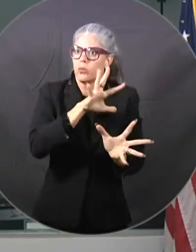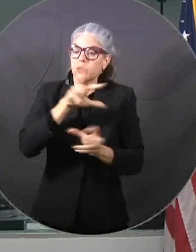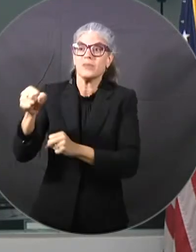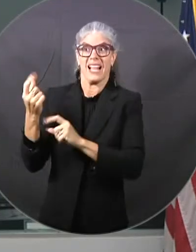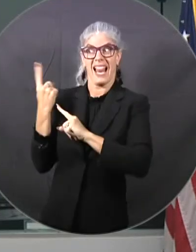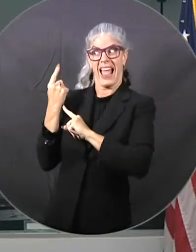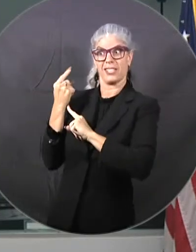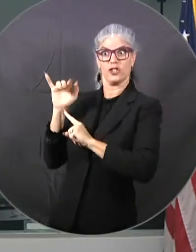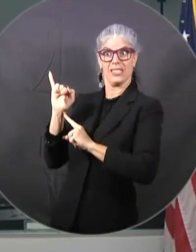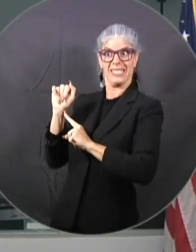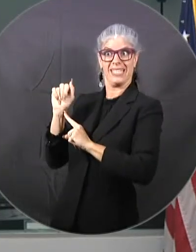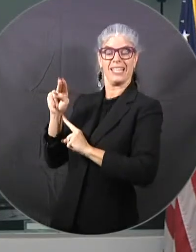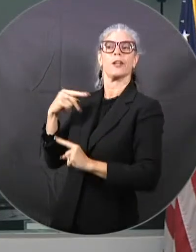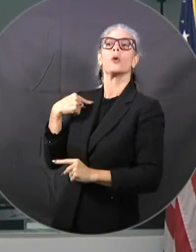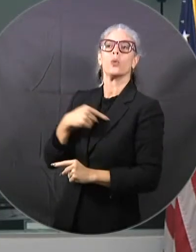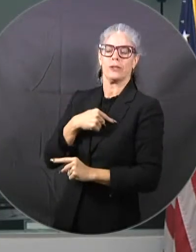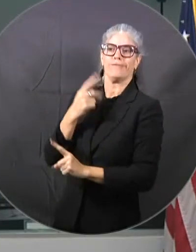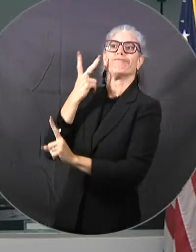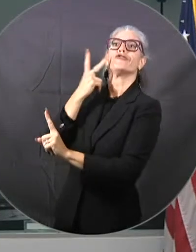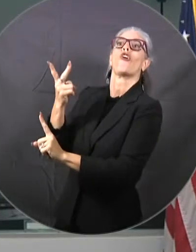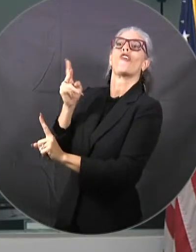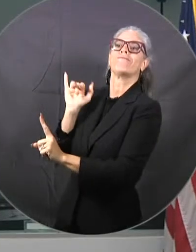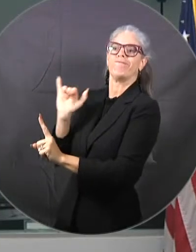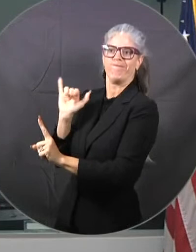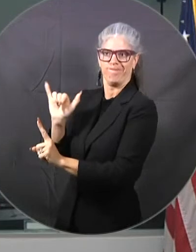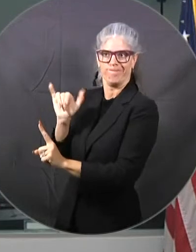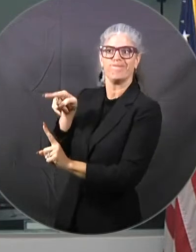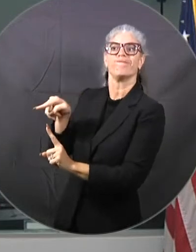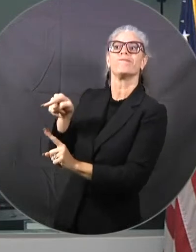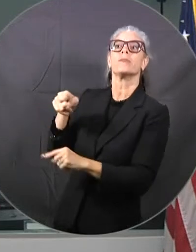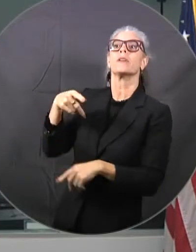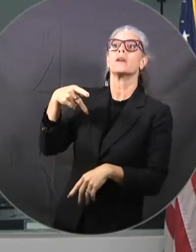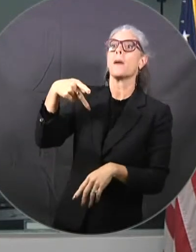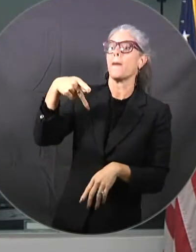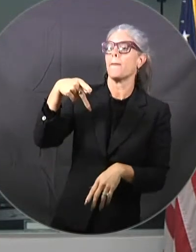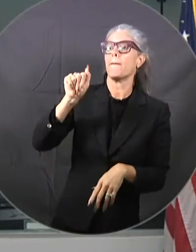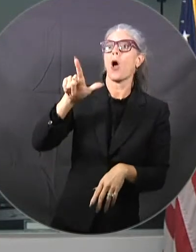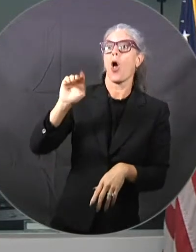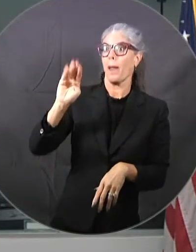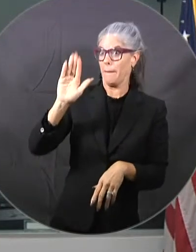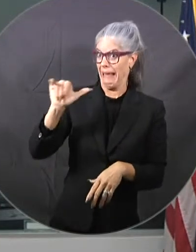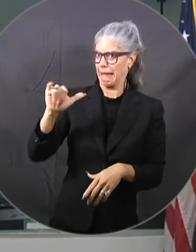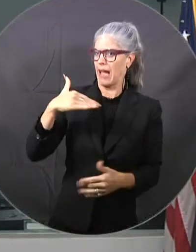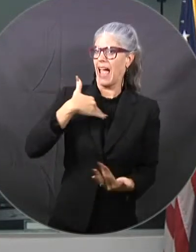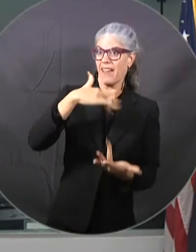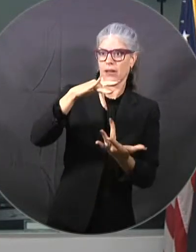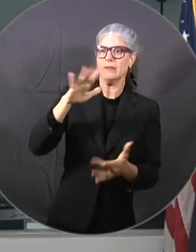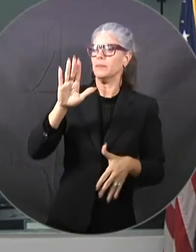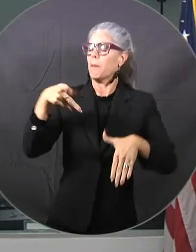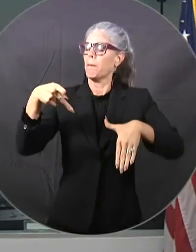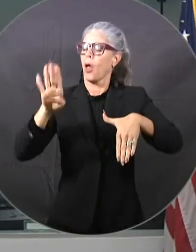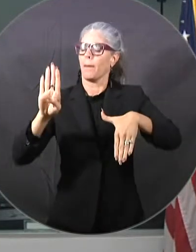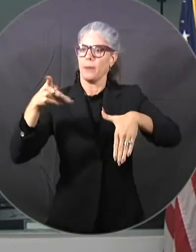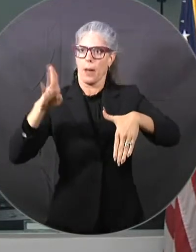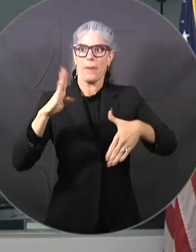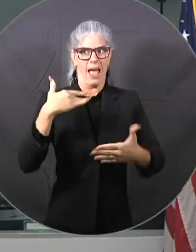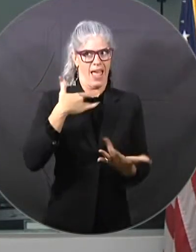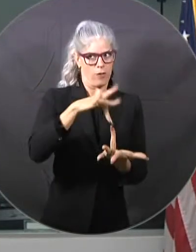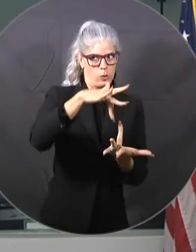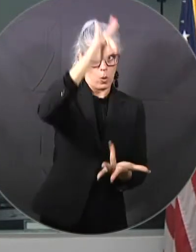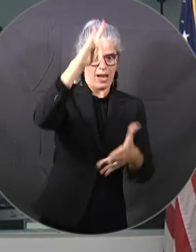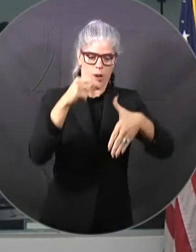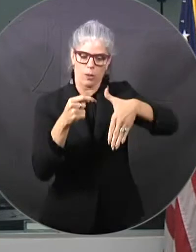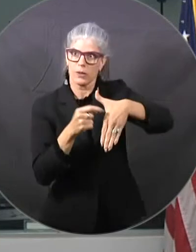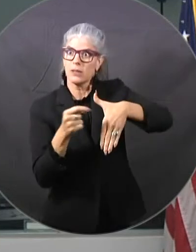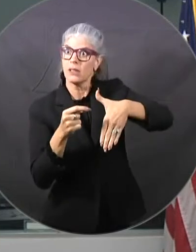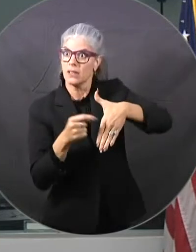F0 tornado in Palm Beach County. So that was way far away from landfall when that happened. So please, again, stay